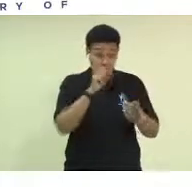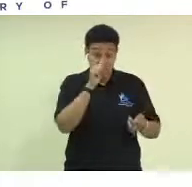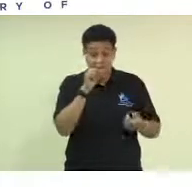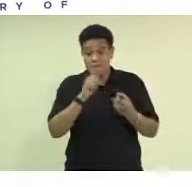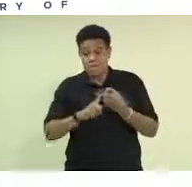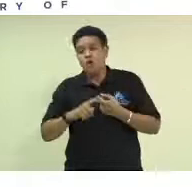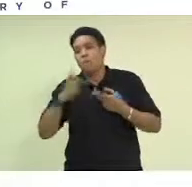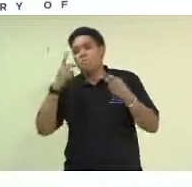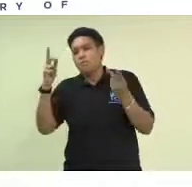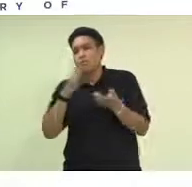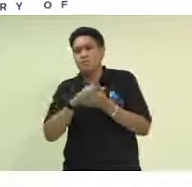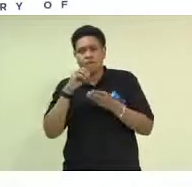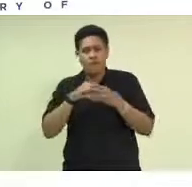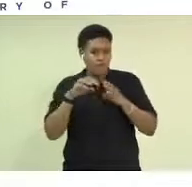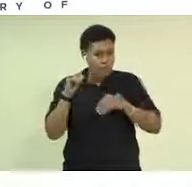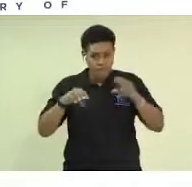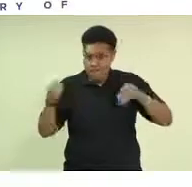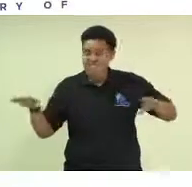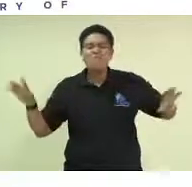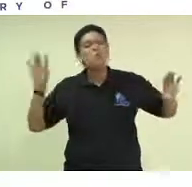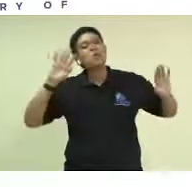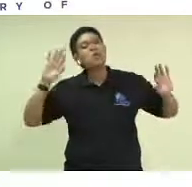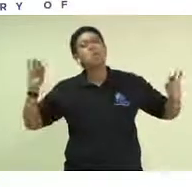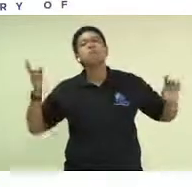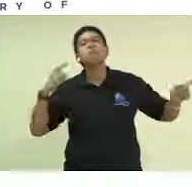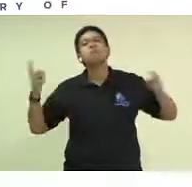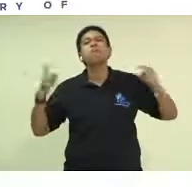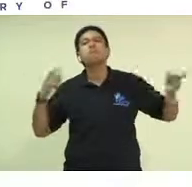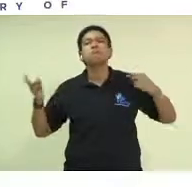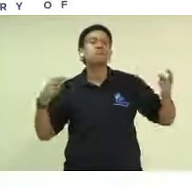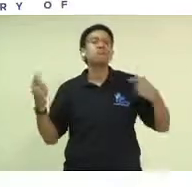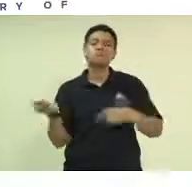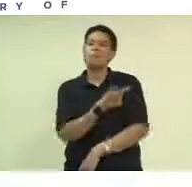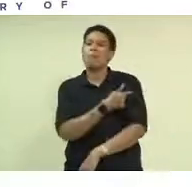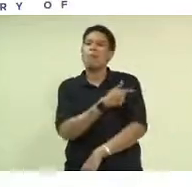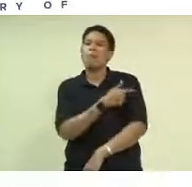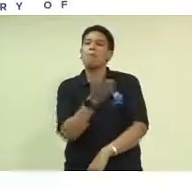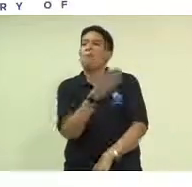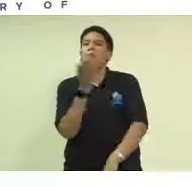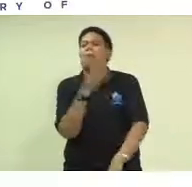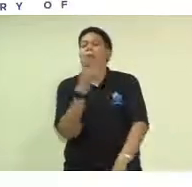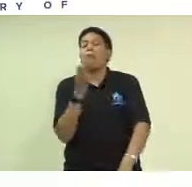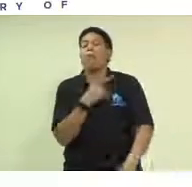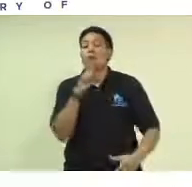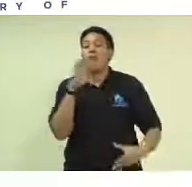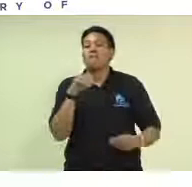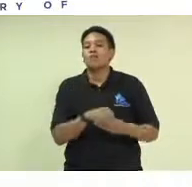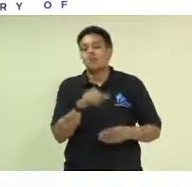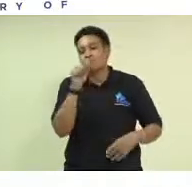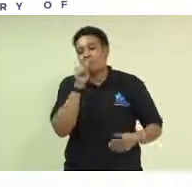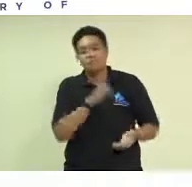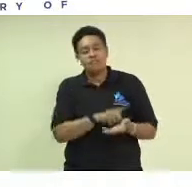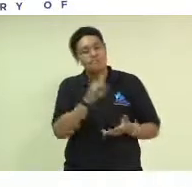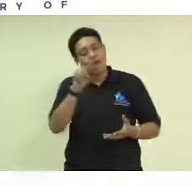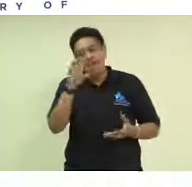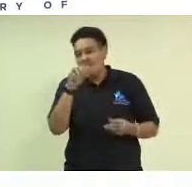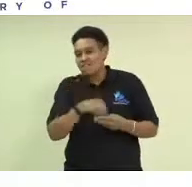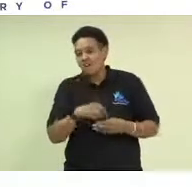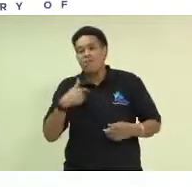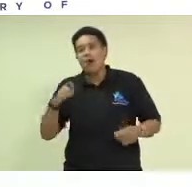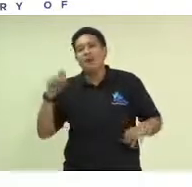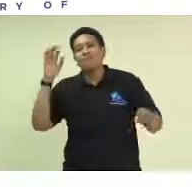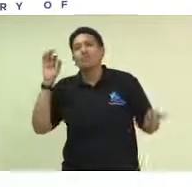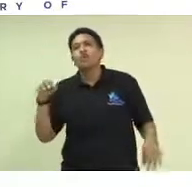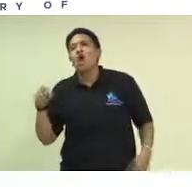And those hands on deck would have to include private physicians. We would have to